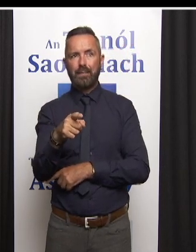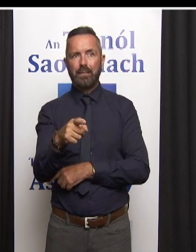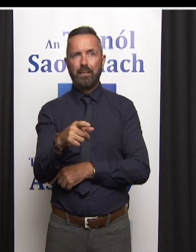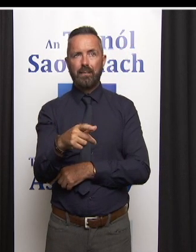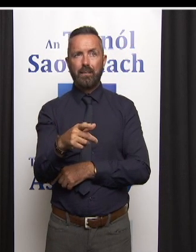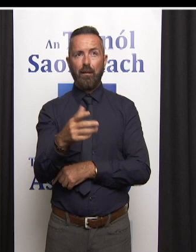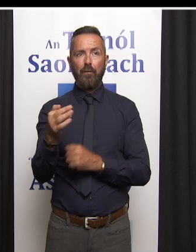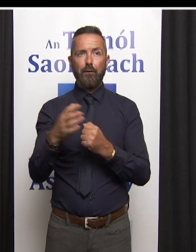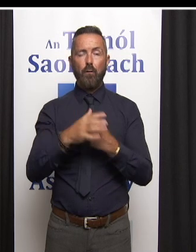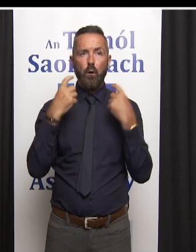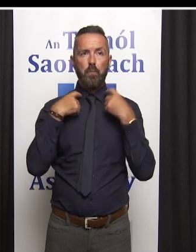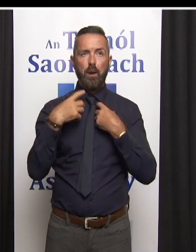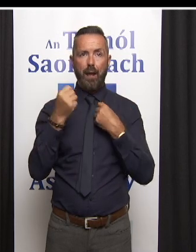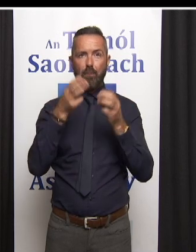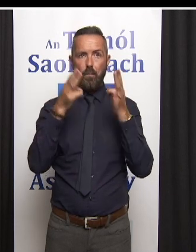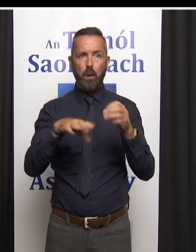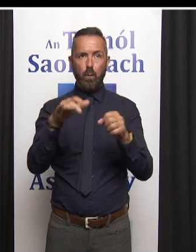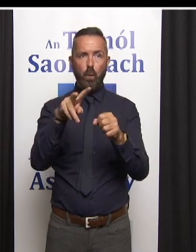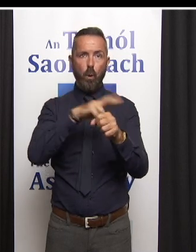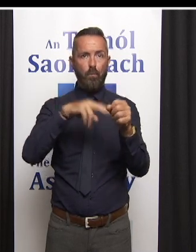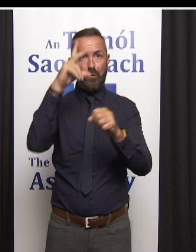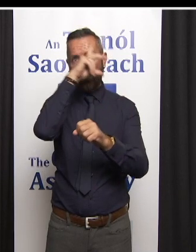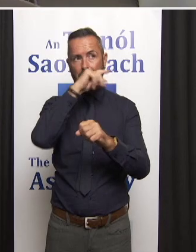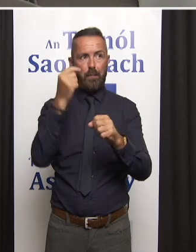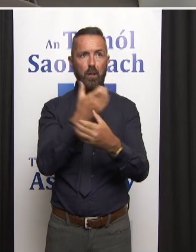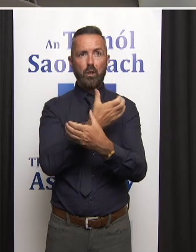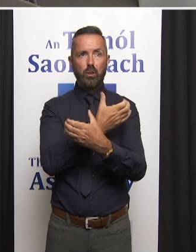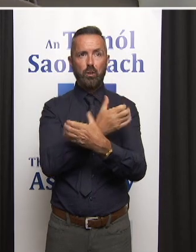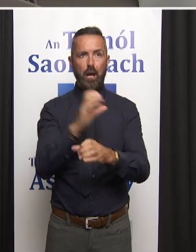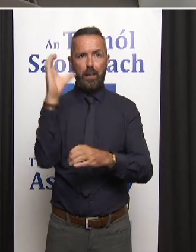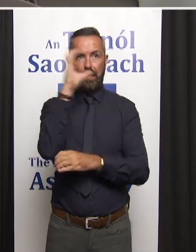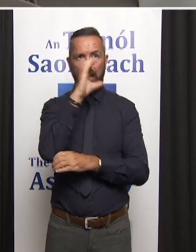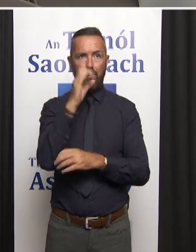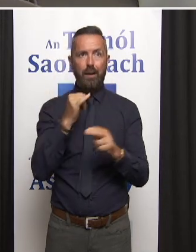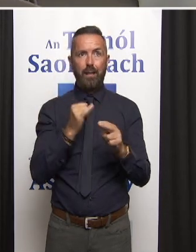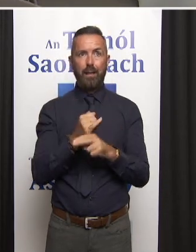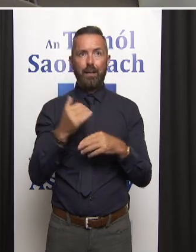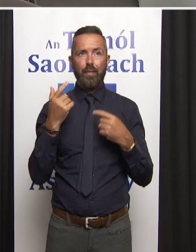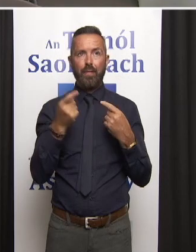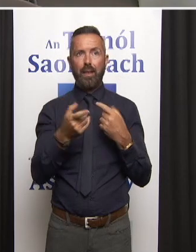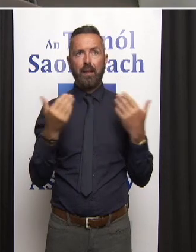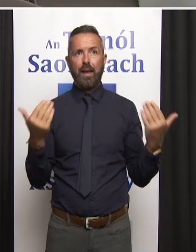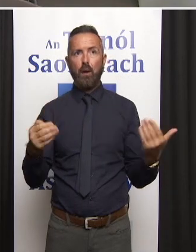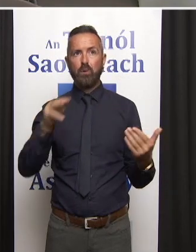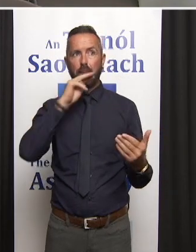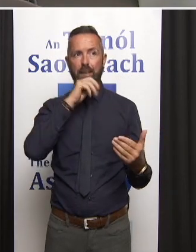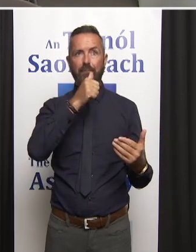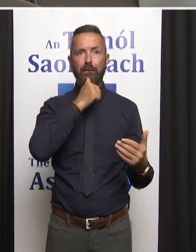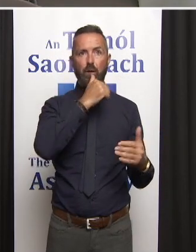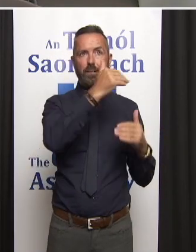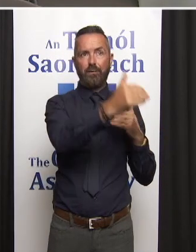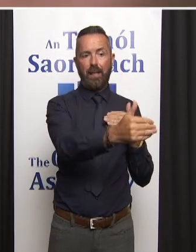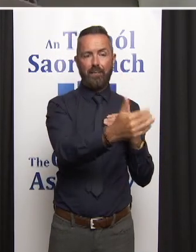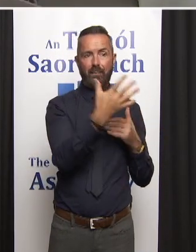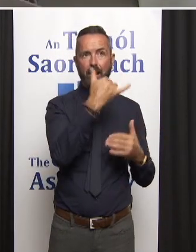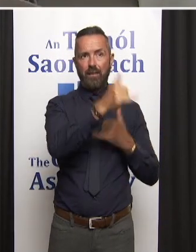over, and for example, childcare in the now. In the now, we're taking it that'll be kind of 5 years.